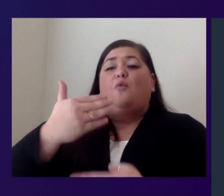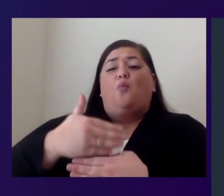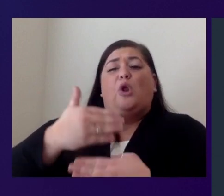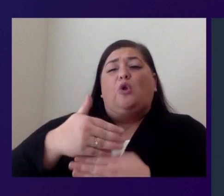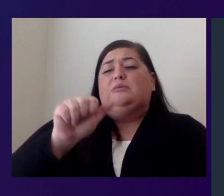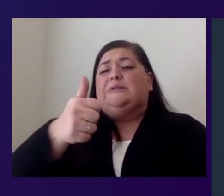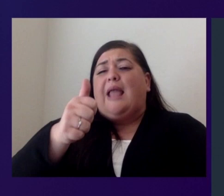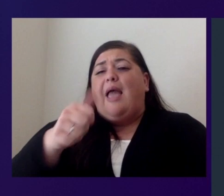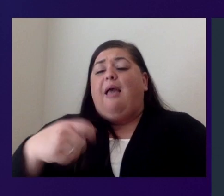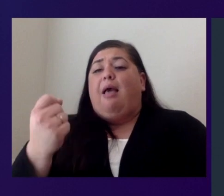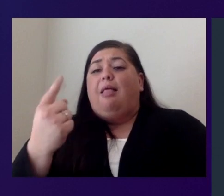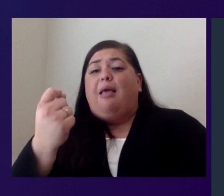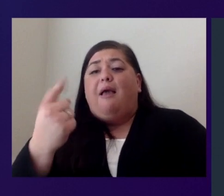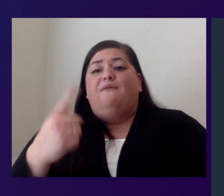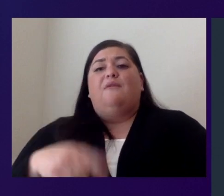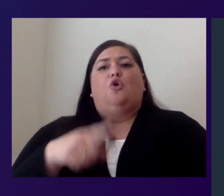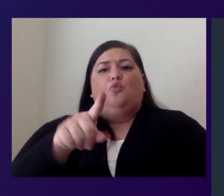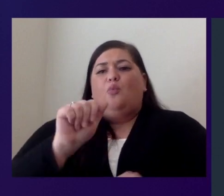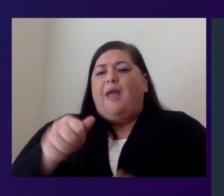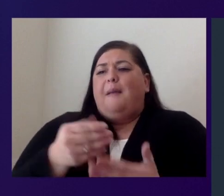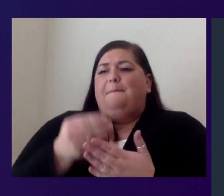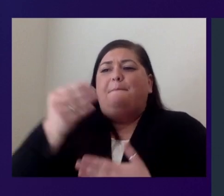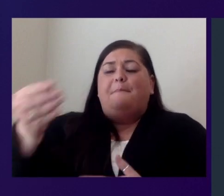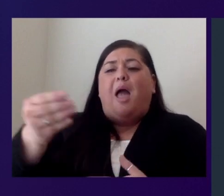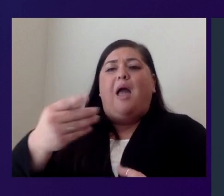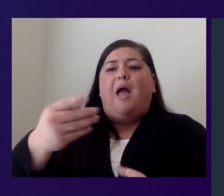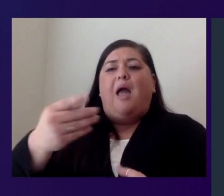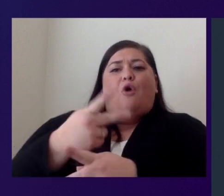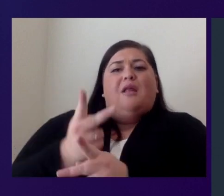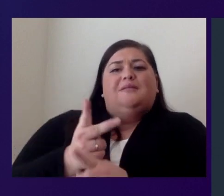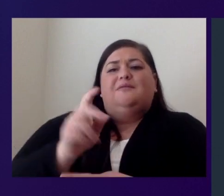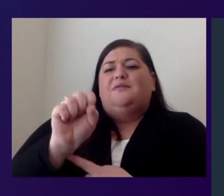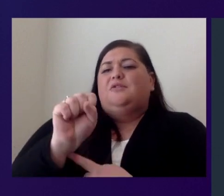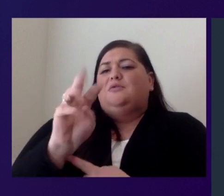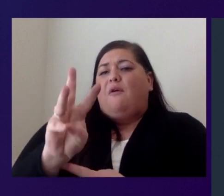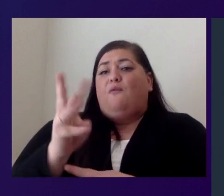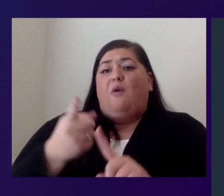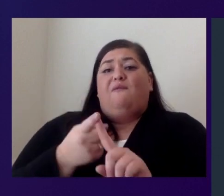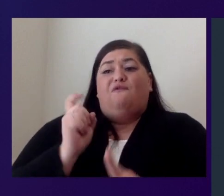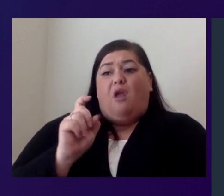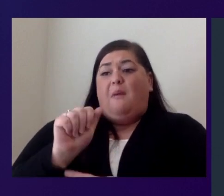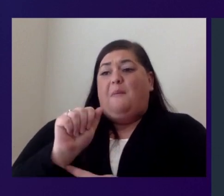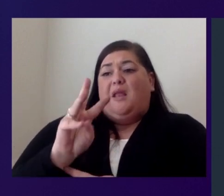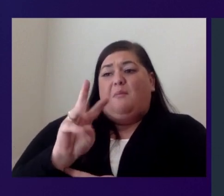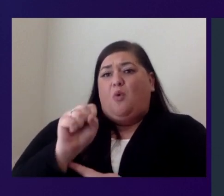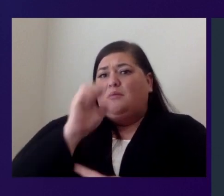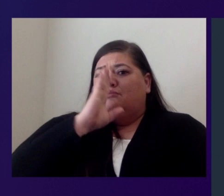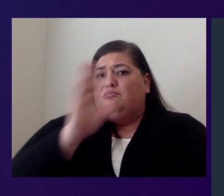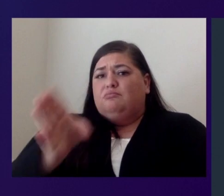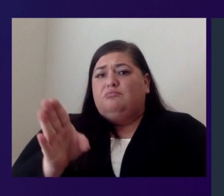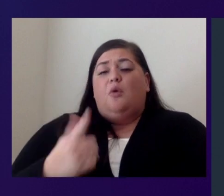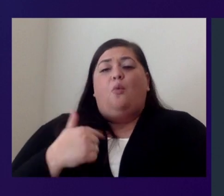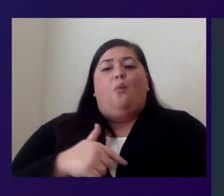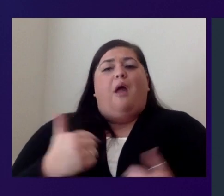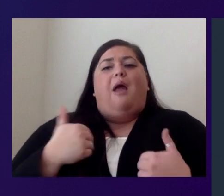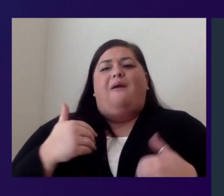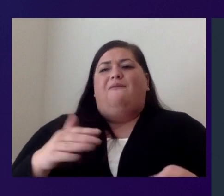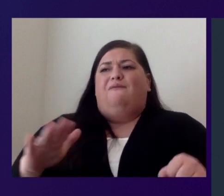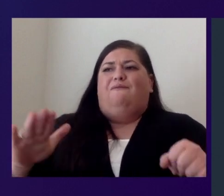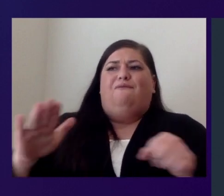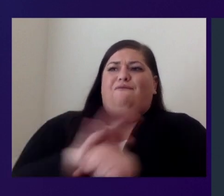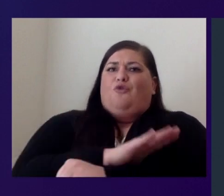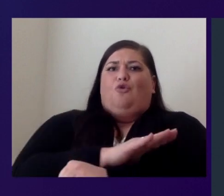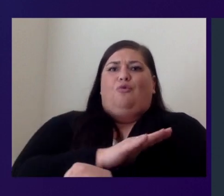Of course, you can buy Office productivity software from AWS. And we've got a very, very complete desktop operating